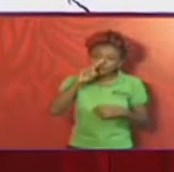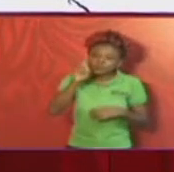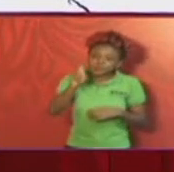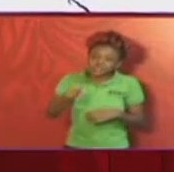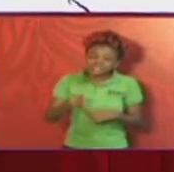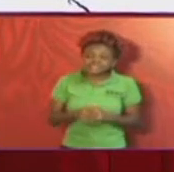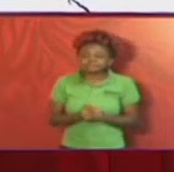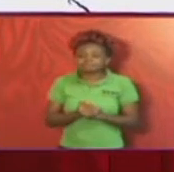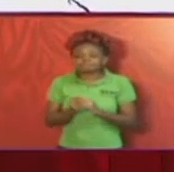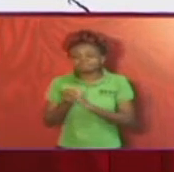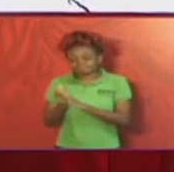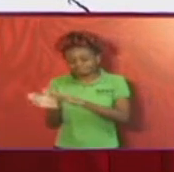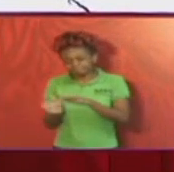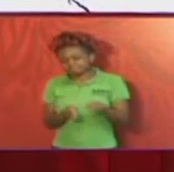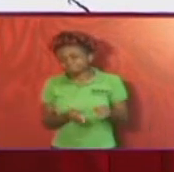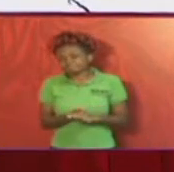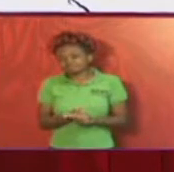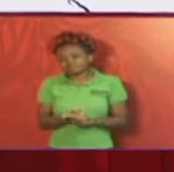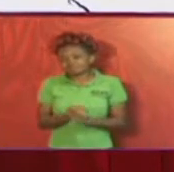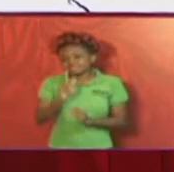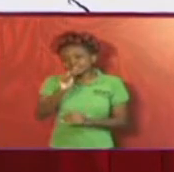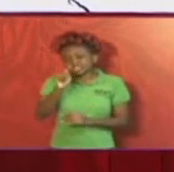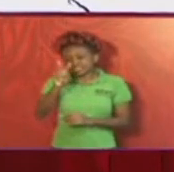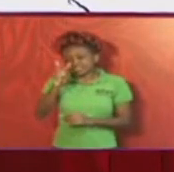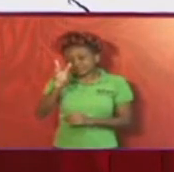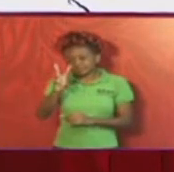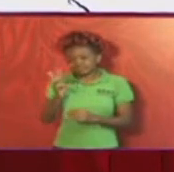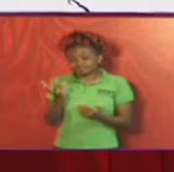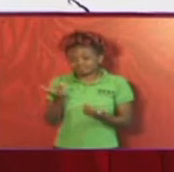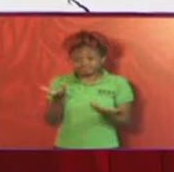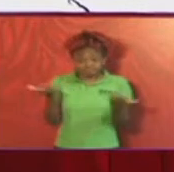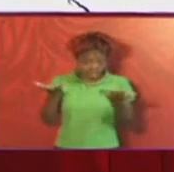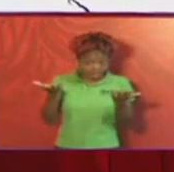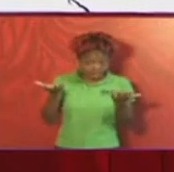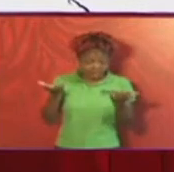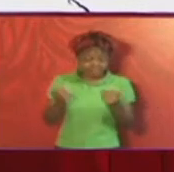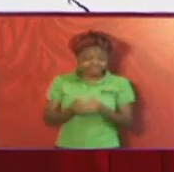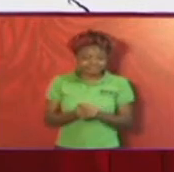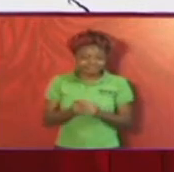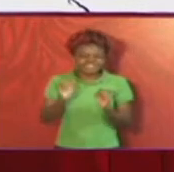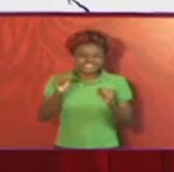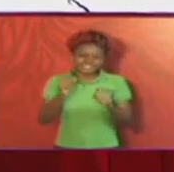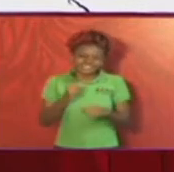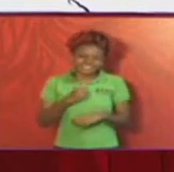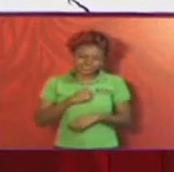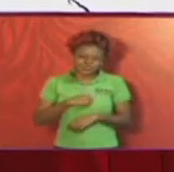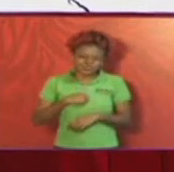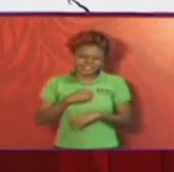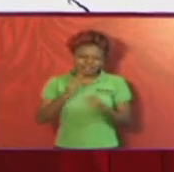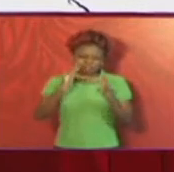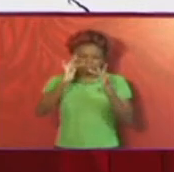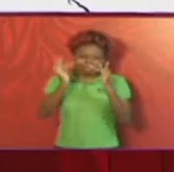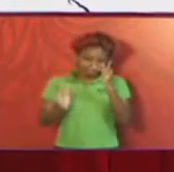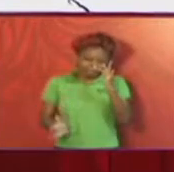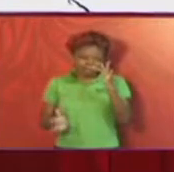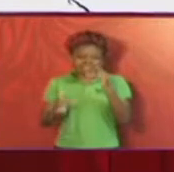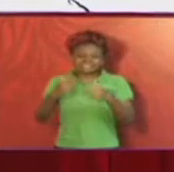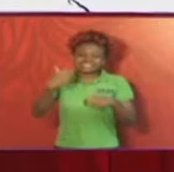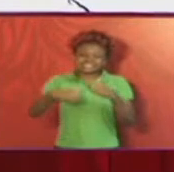go to TV6. Are you back? Yes, I'm back. Sorry about that. I was having some technical